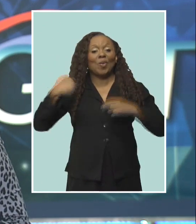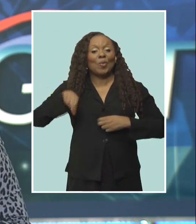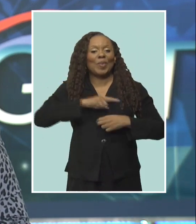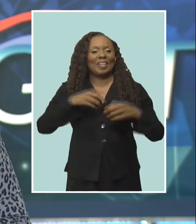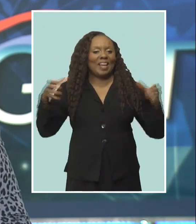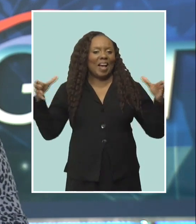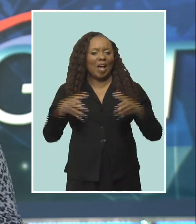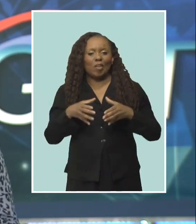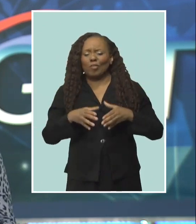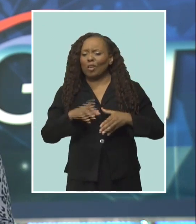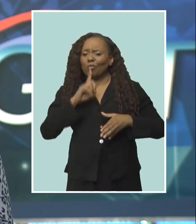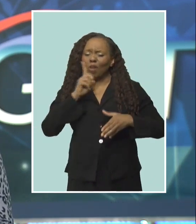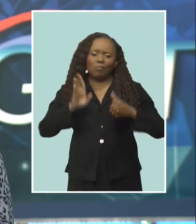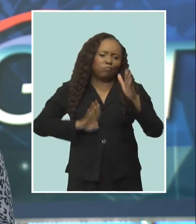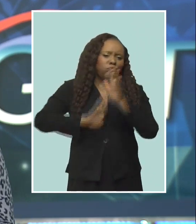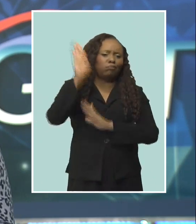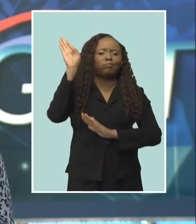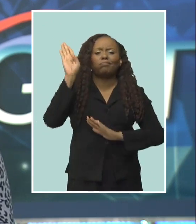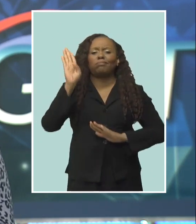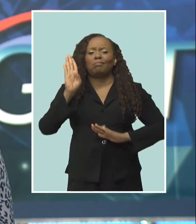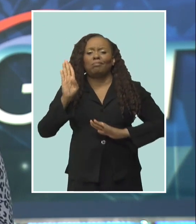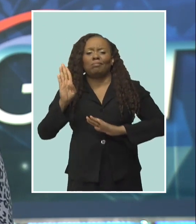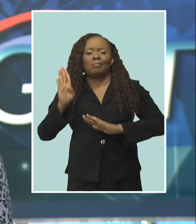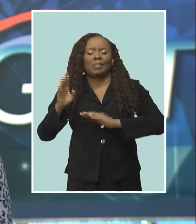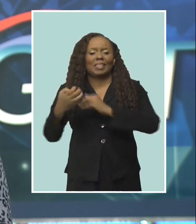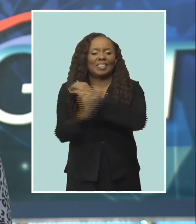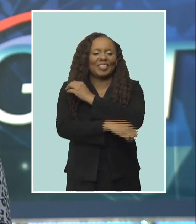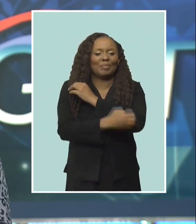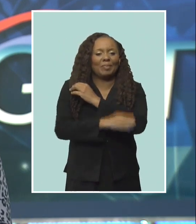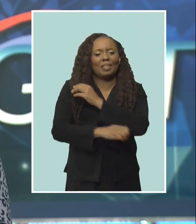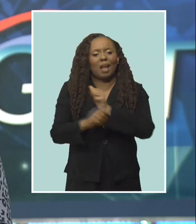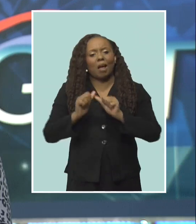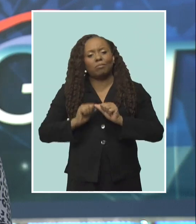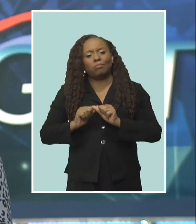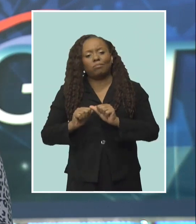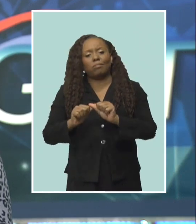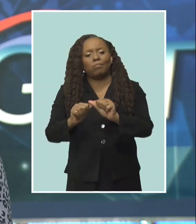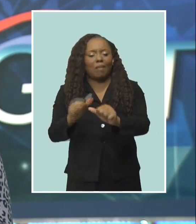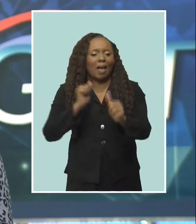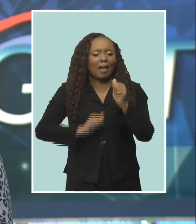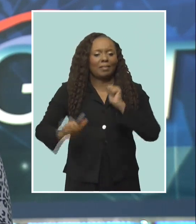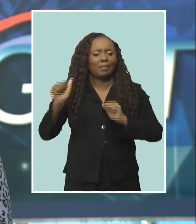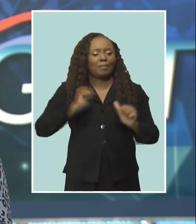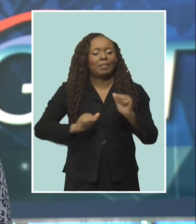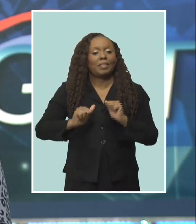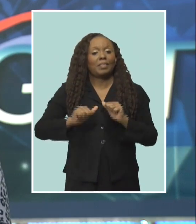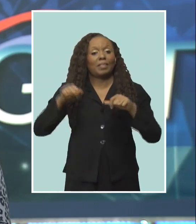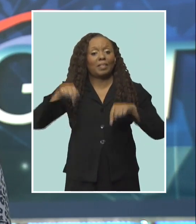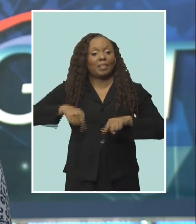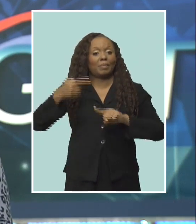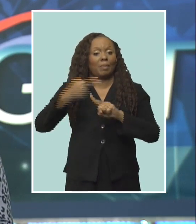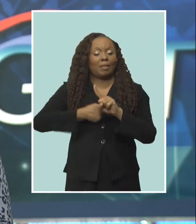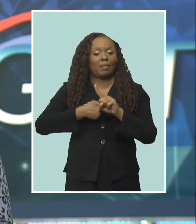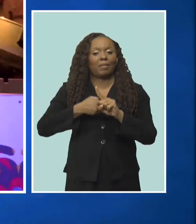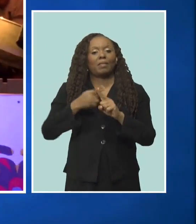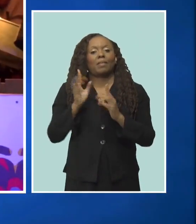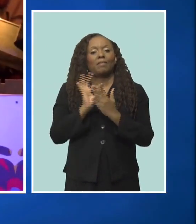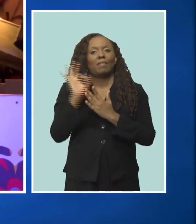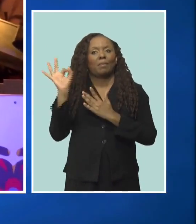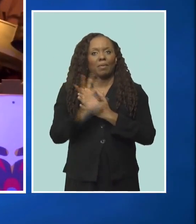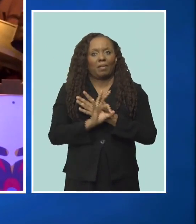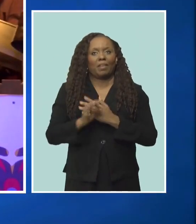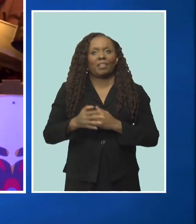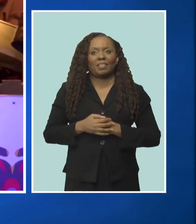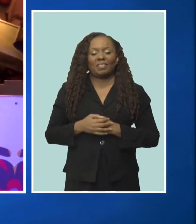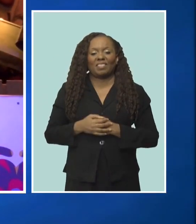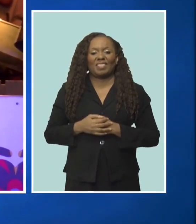Regathering is in full swing as the parish of St. Peter continues with its month-long activities for February. Its St.